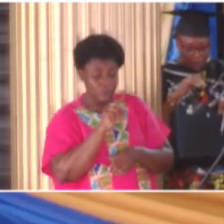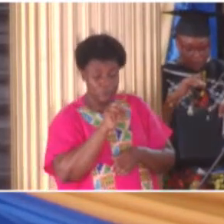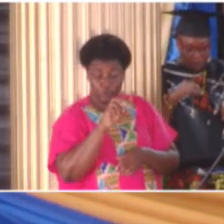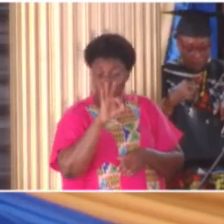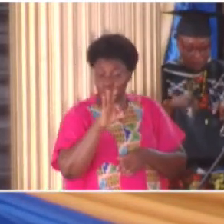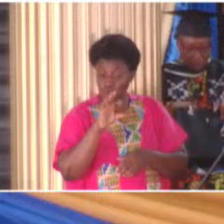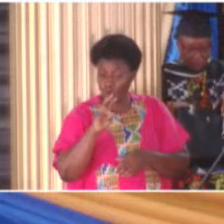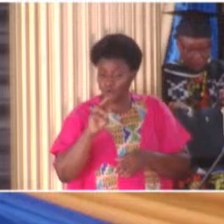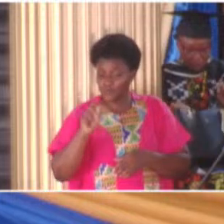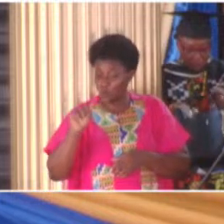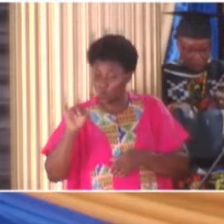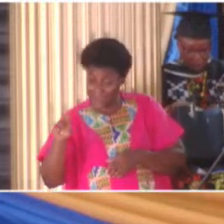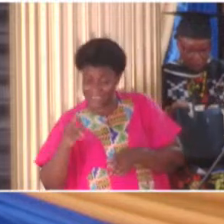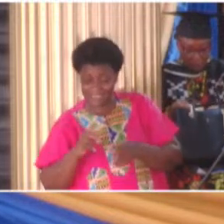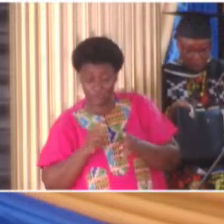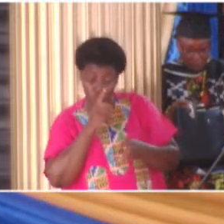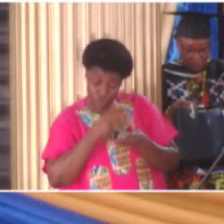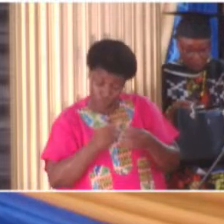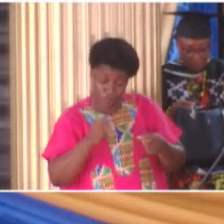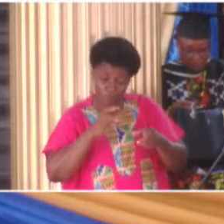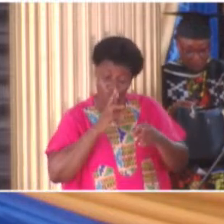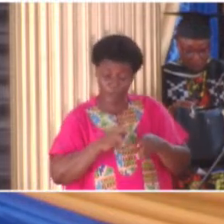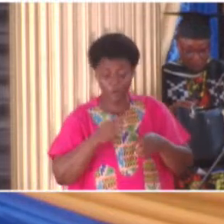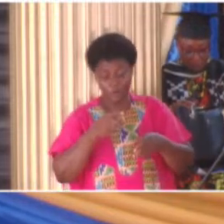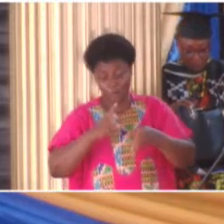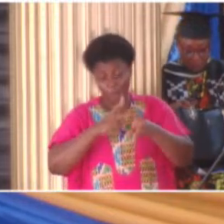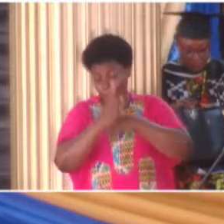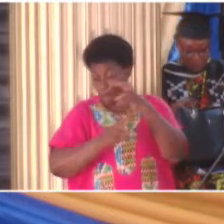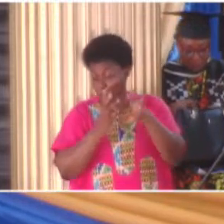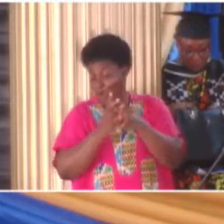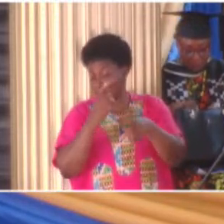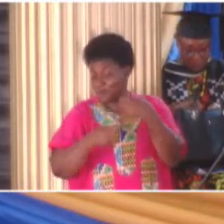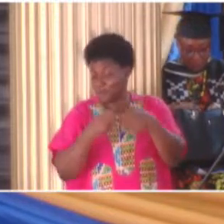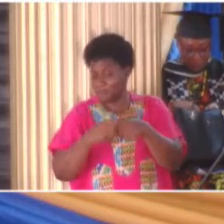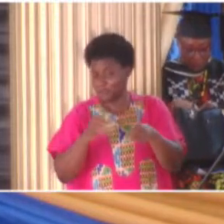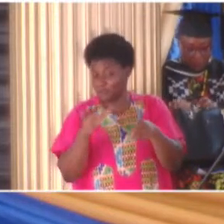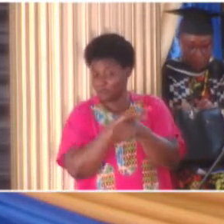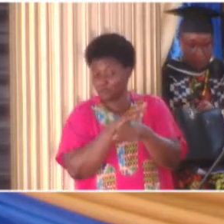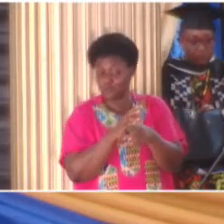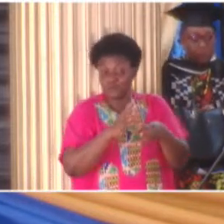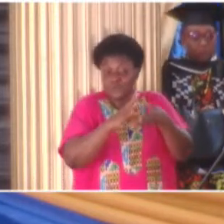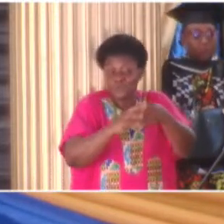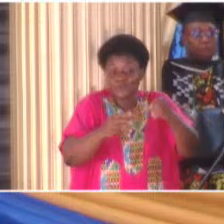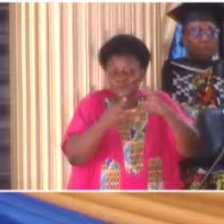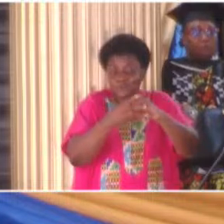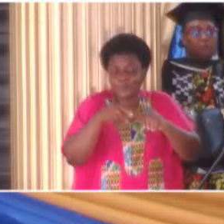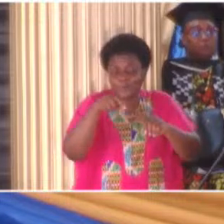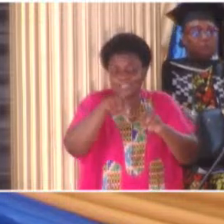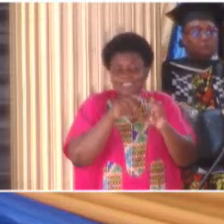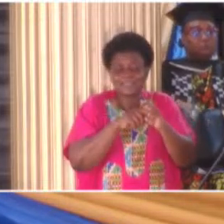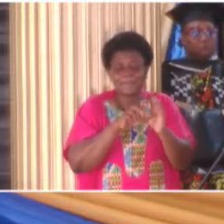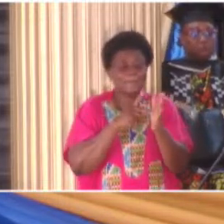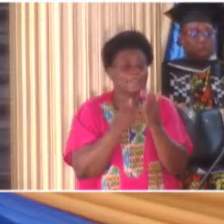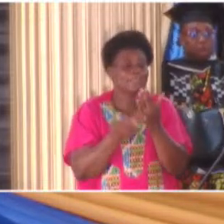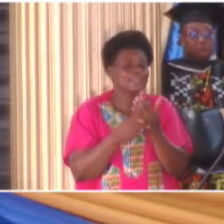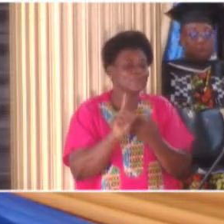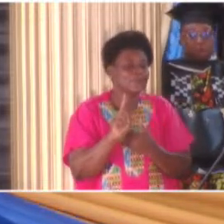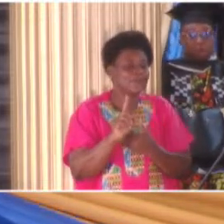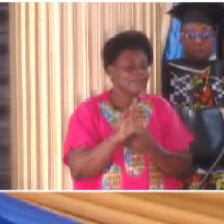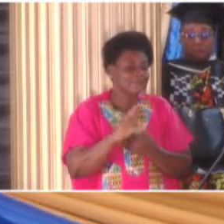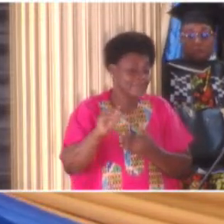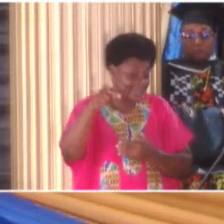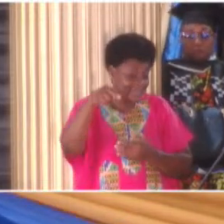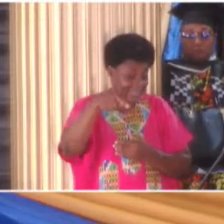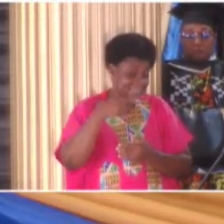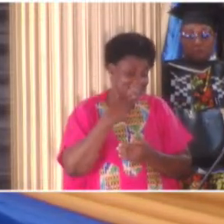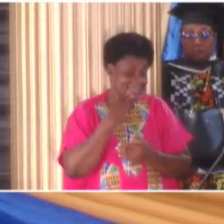real-world problems. The full profile is on page 17 of the brochure. And so, to deliver the valedictory